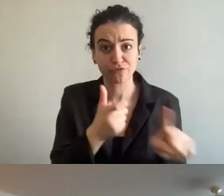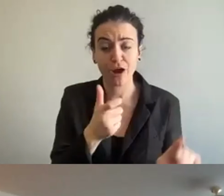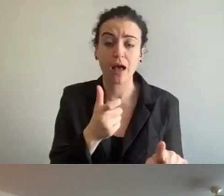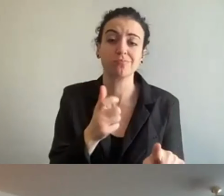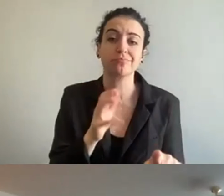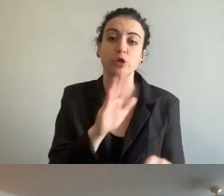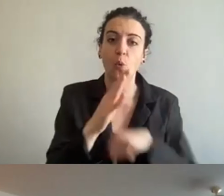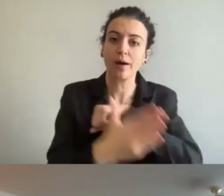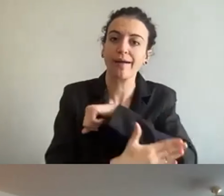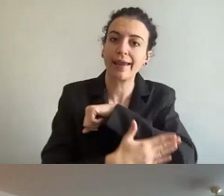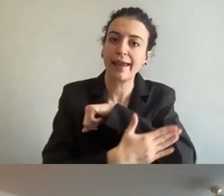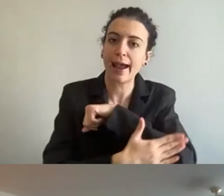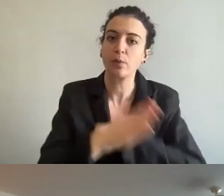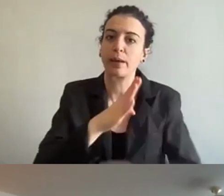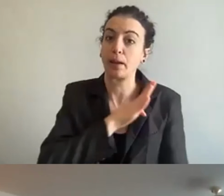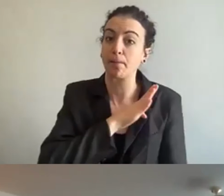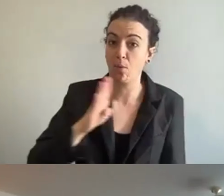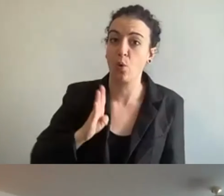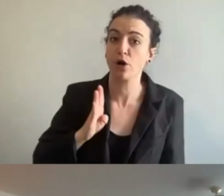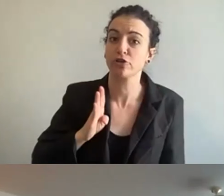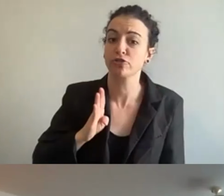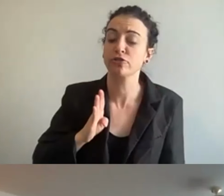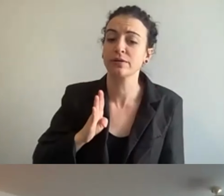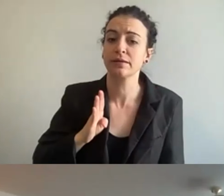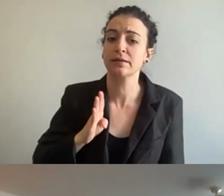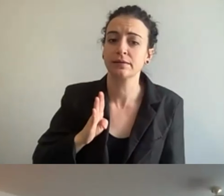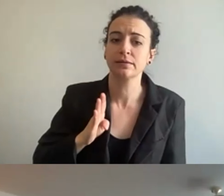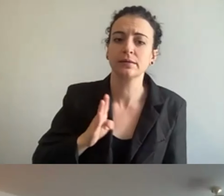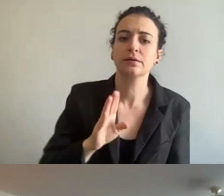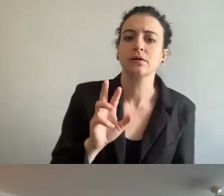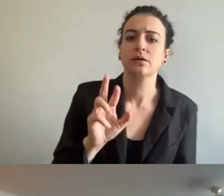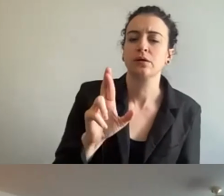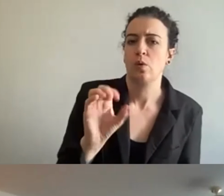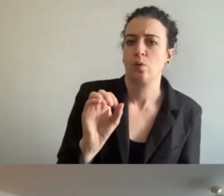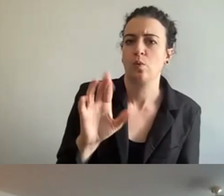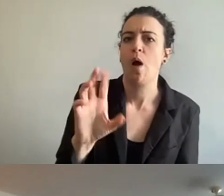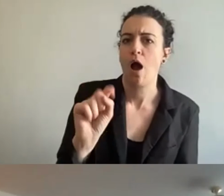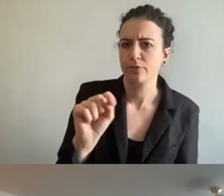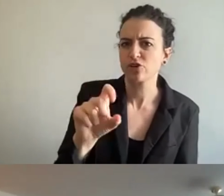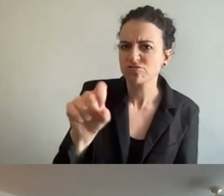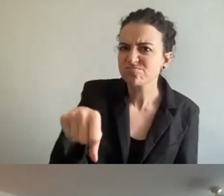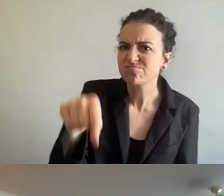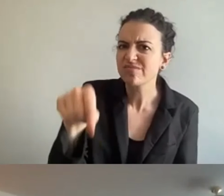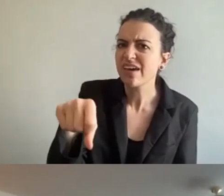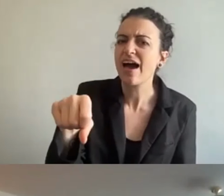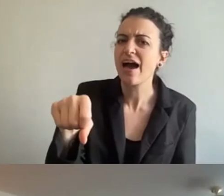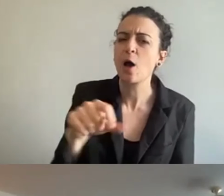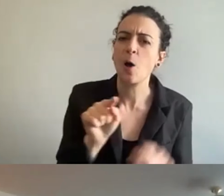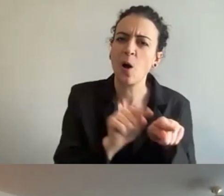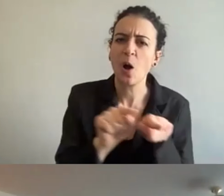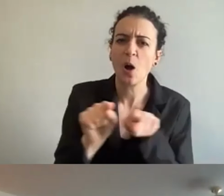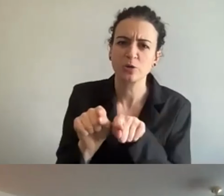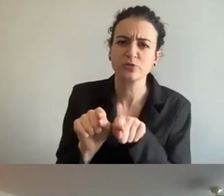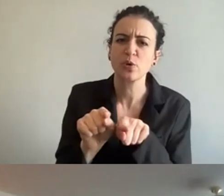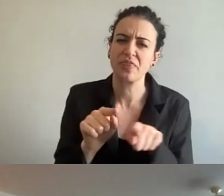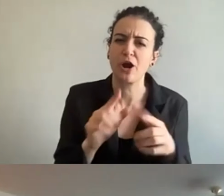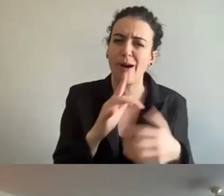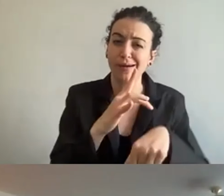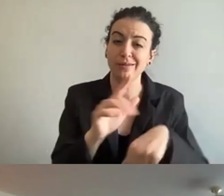can talk about. You Yeah, know, I the think, ARC always puts on good trainings about waivers. Good. So What were you going to say, that would